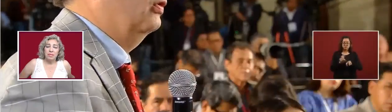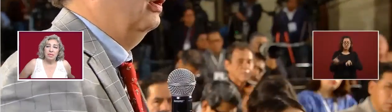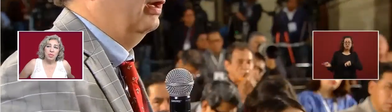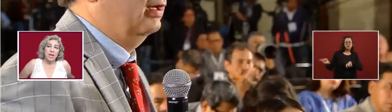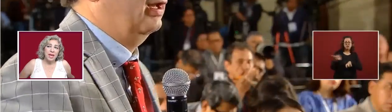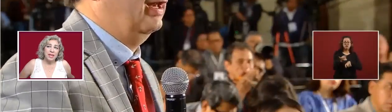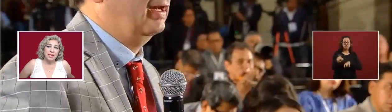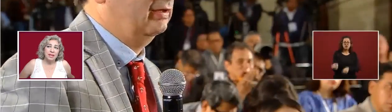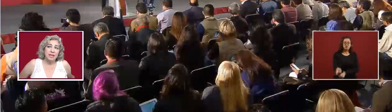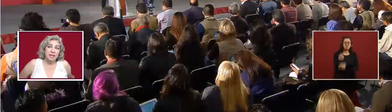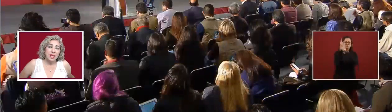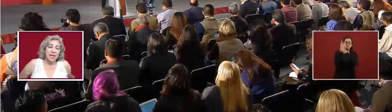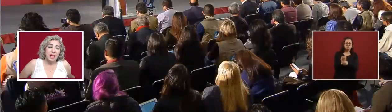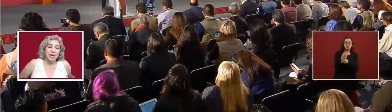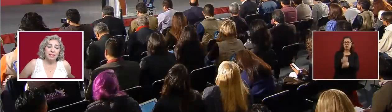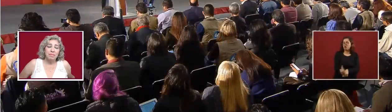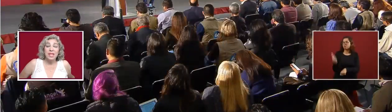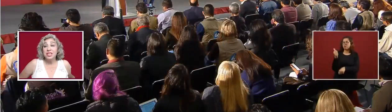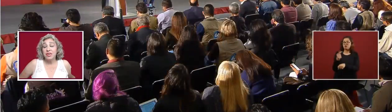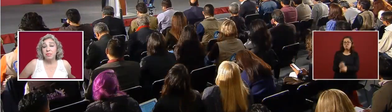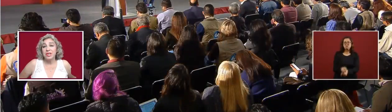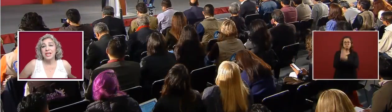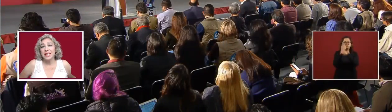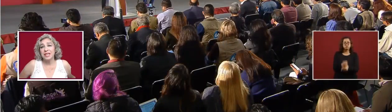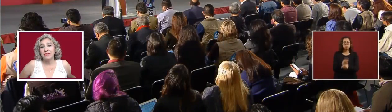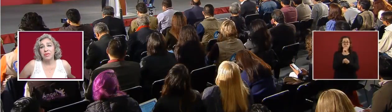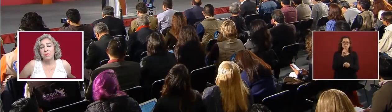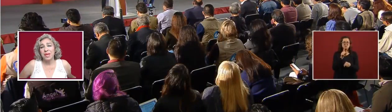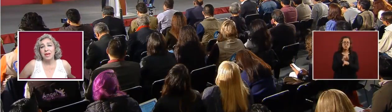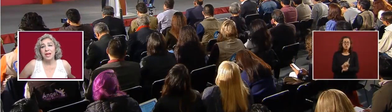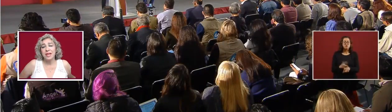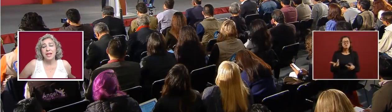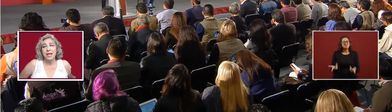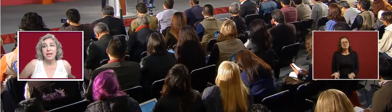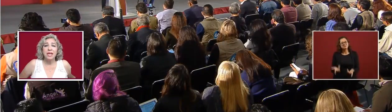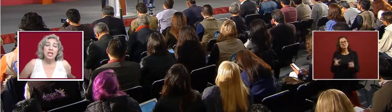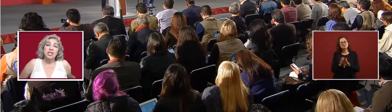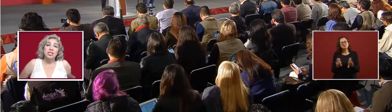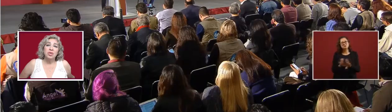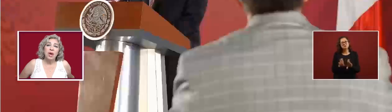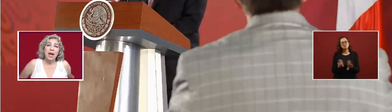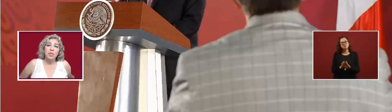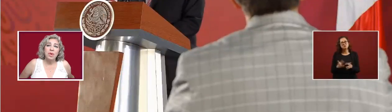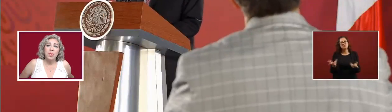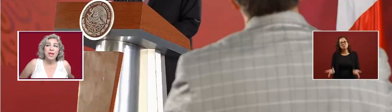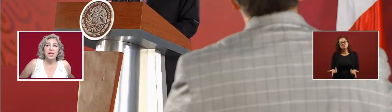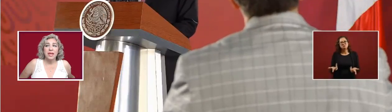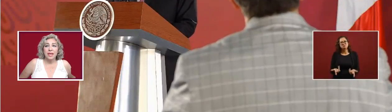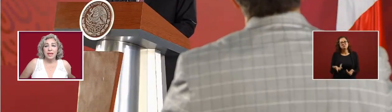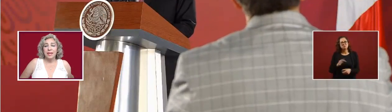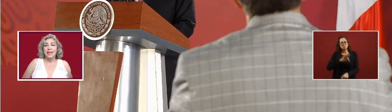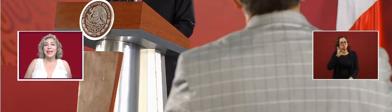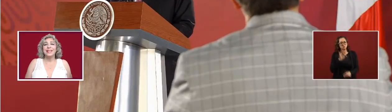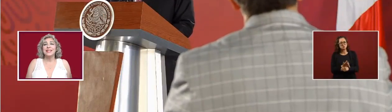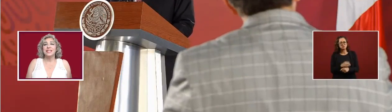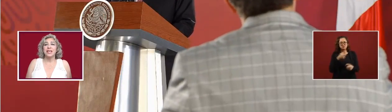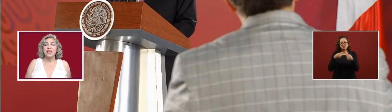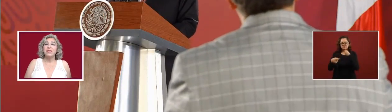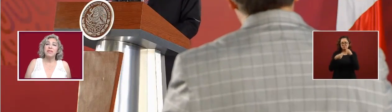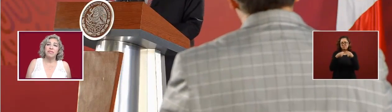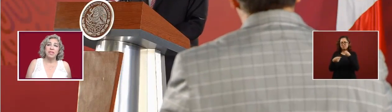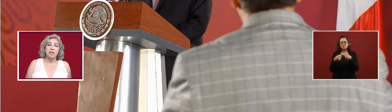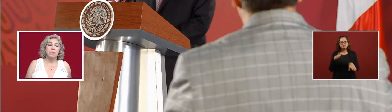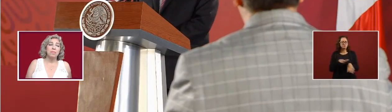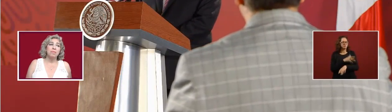that, we had, the, uh, military protecting us from behind and ahead. So, how are we gonna, get the